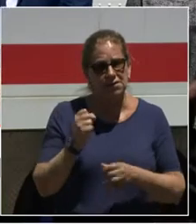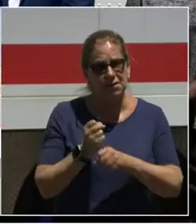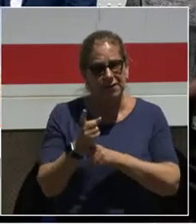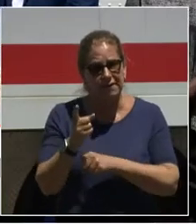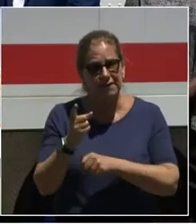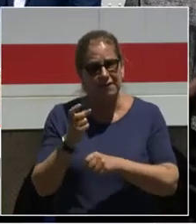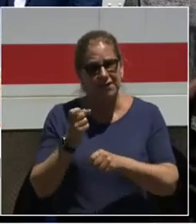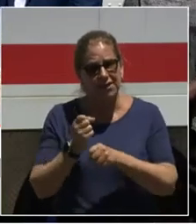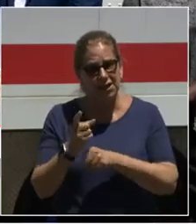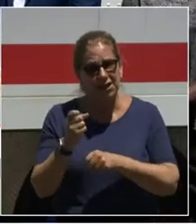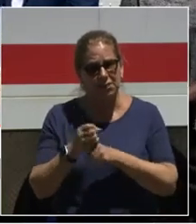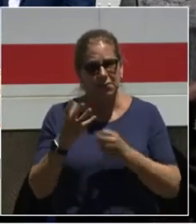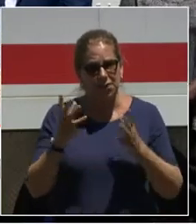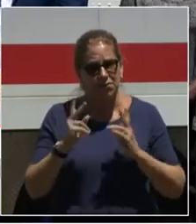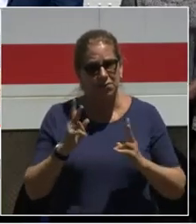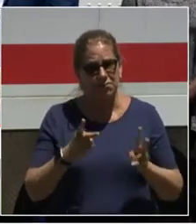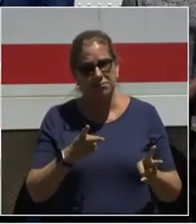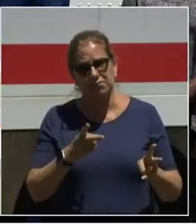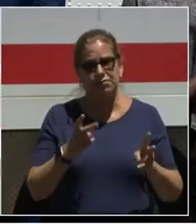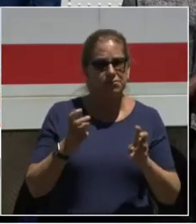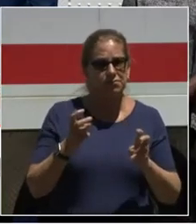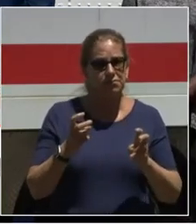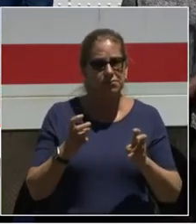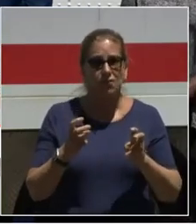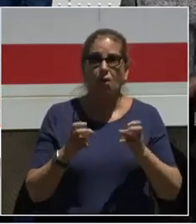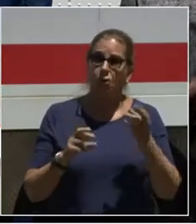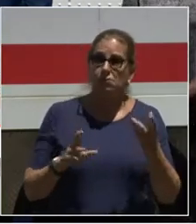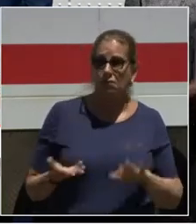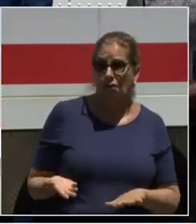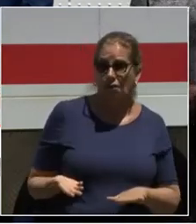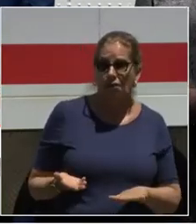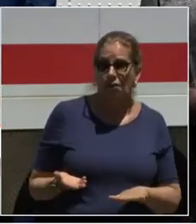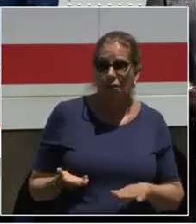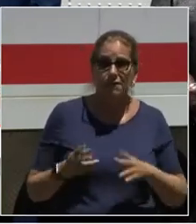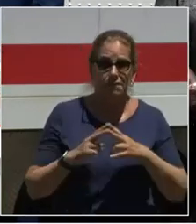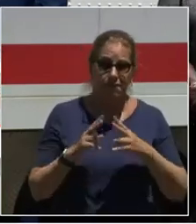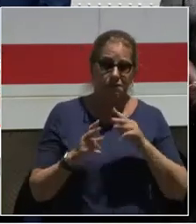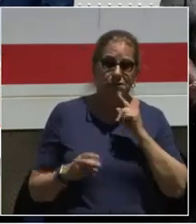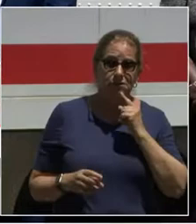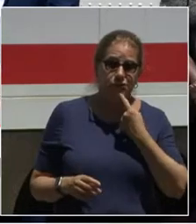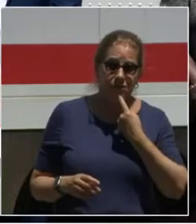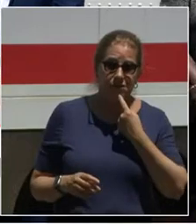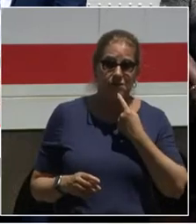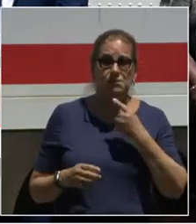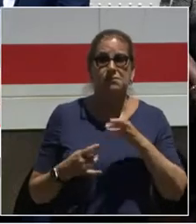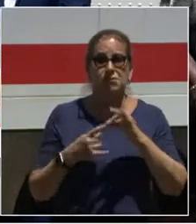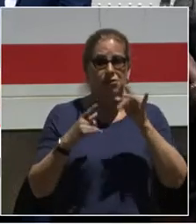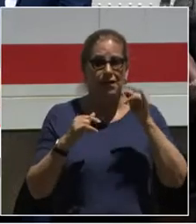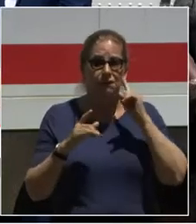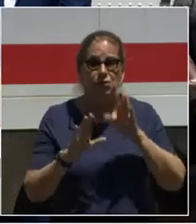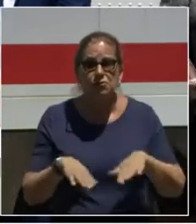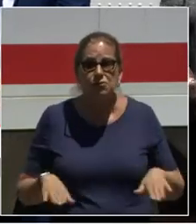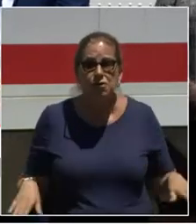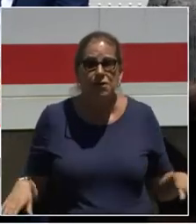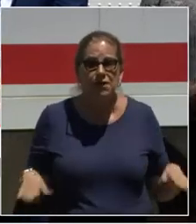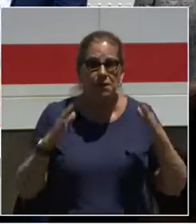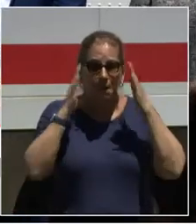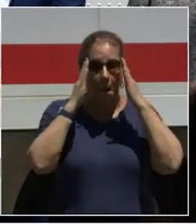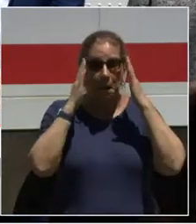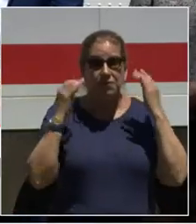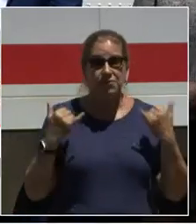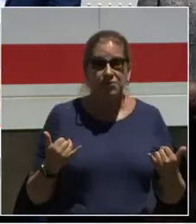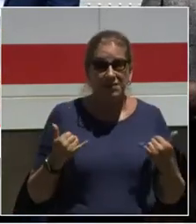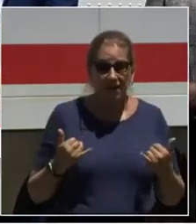serious or even fatal in children. Now in D.C. today, according to our computerized immunization registry,